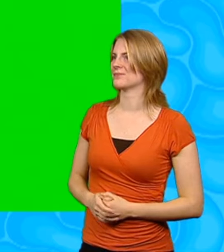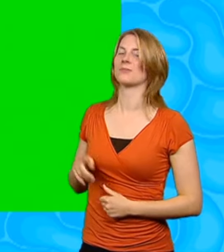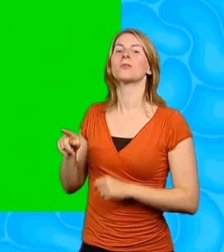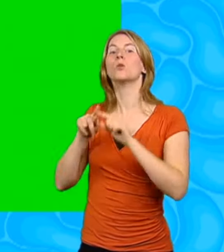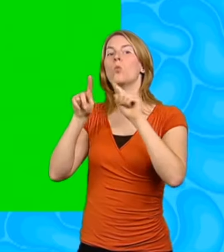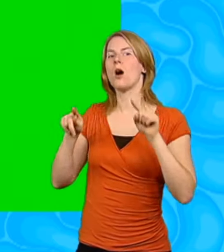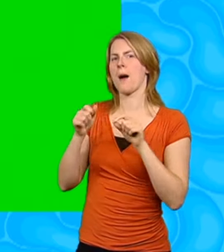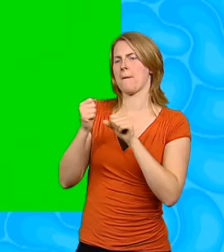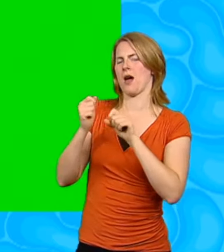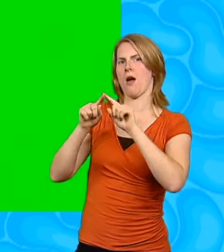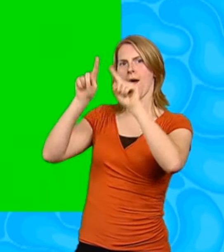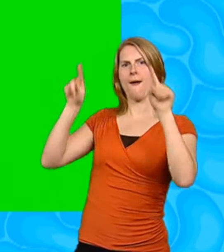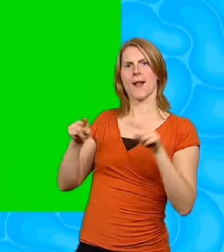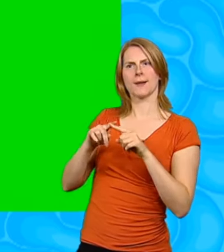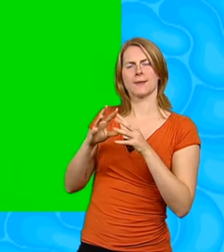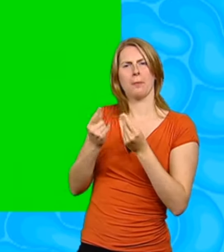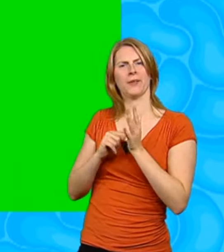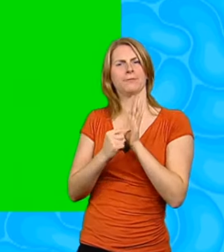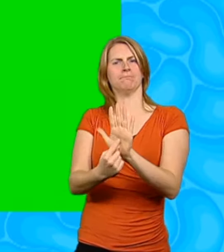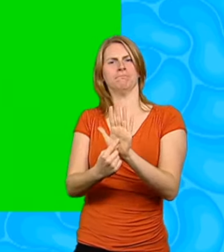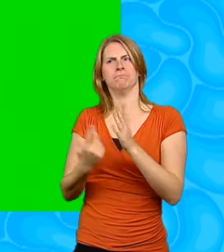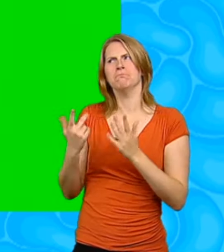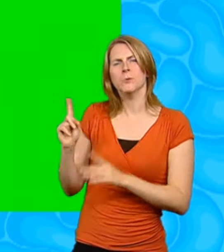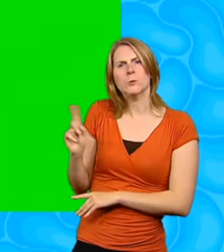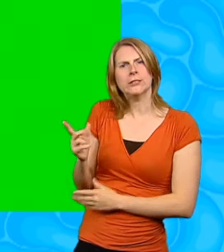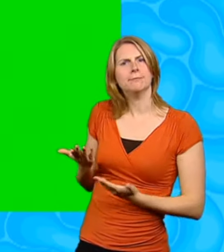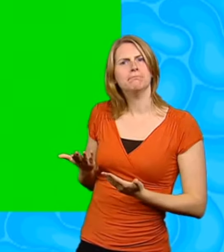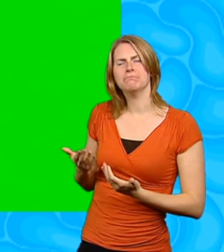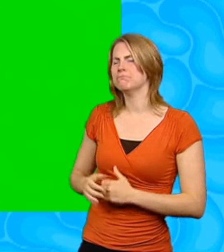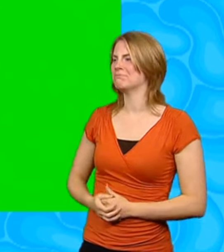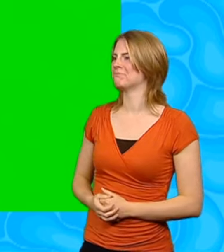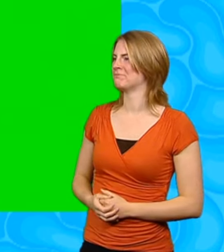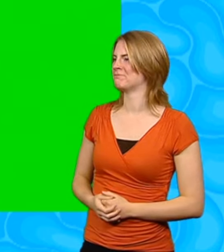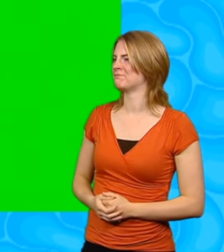Squares are making a picture. What's it going to be?